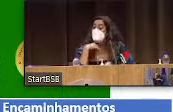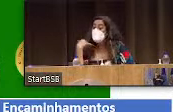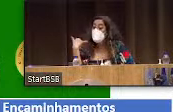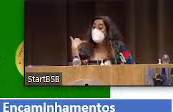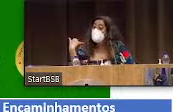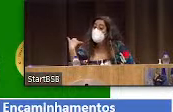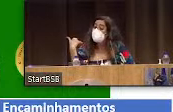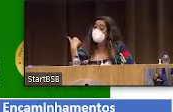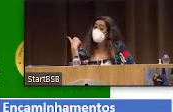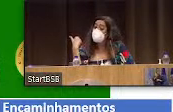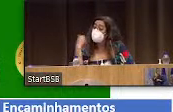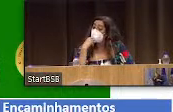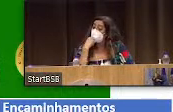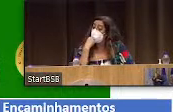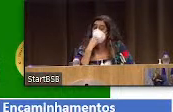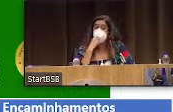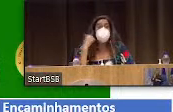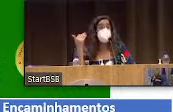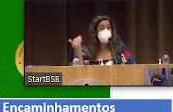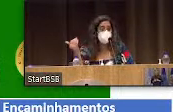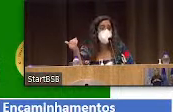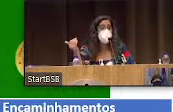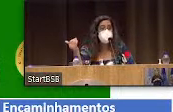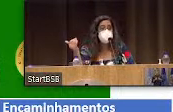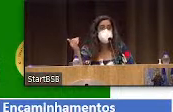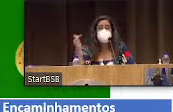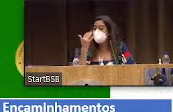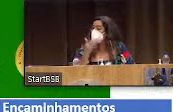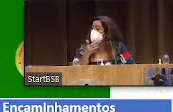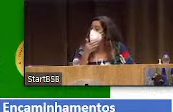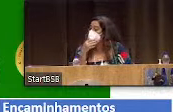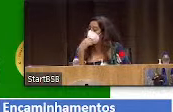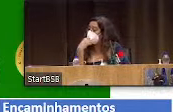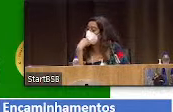situation of the